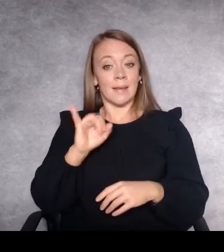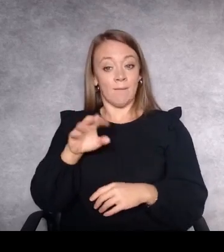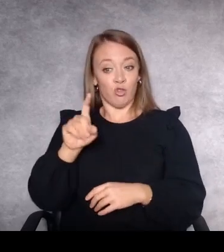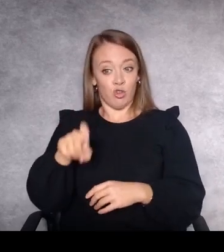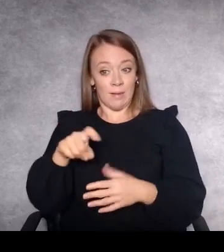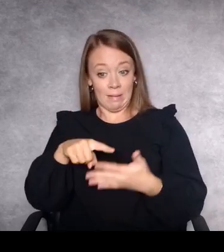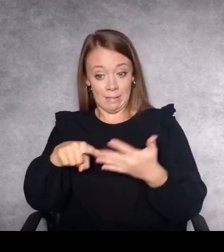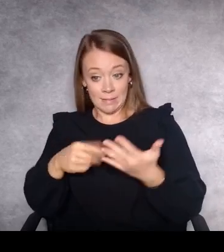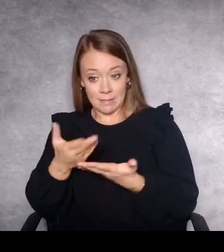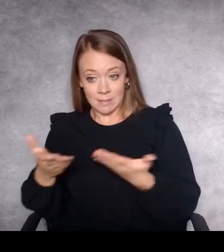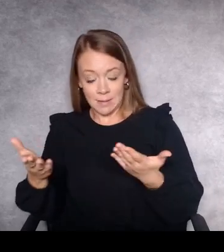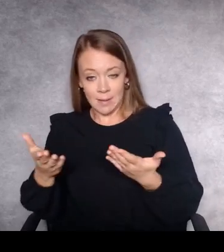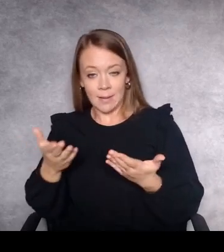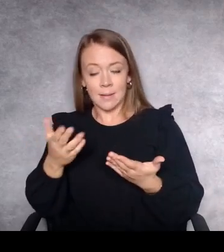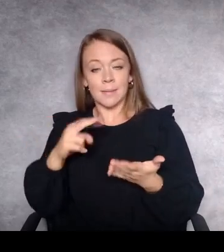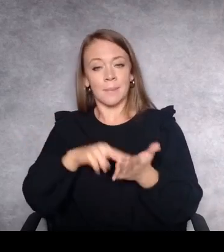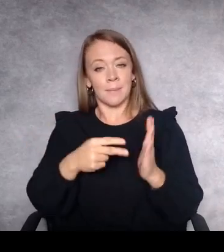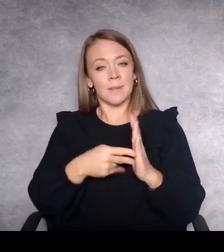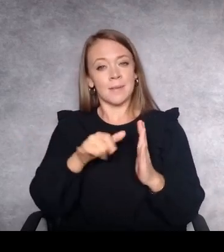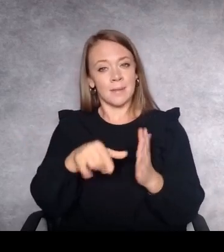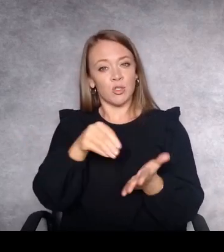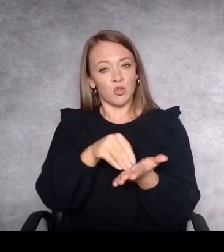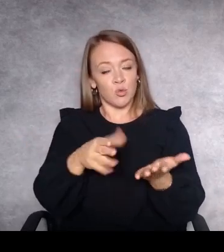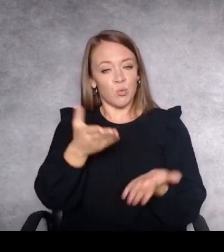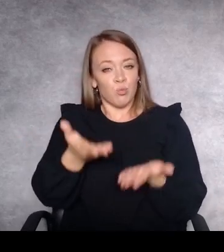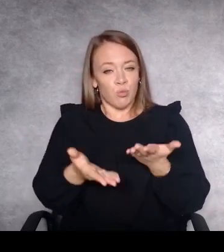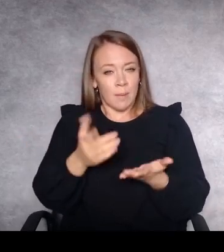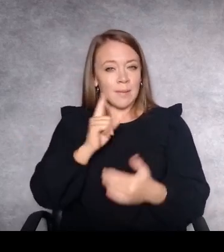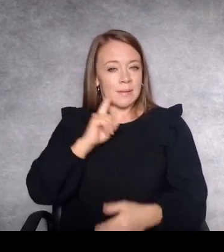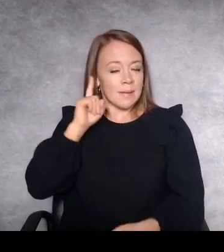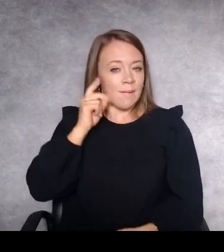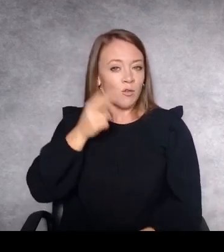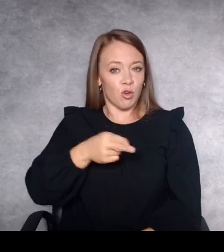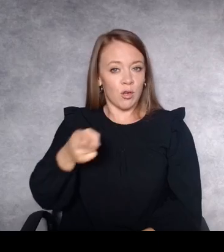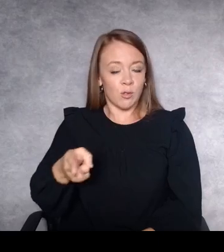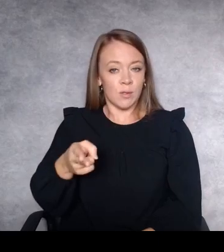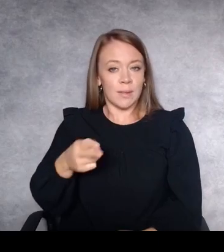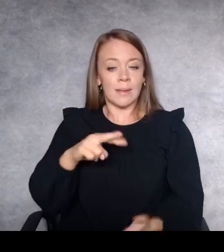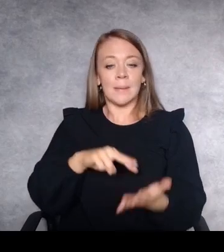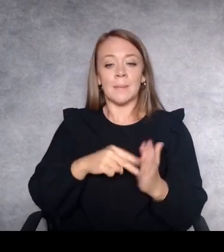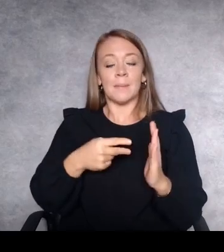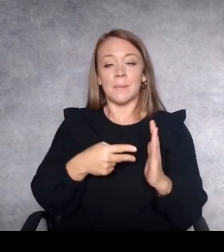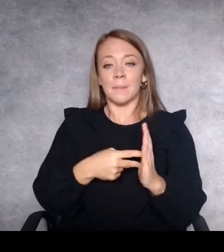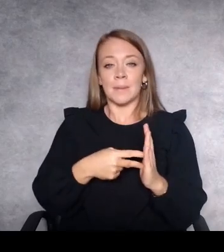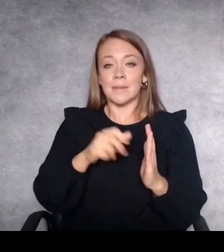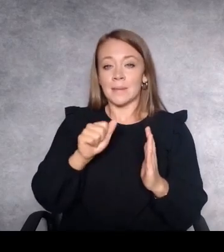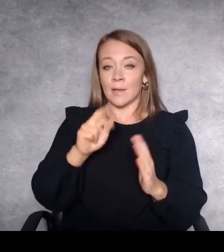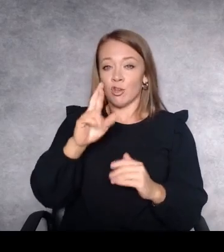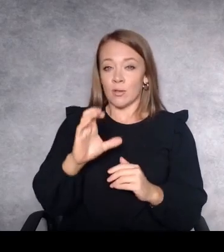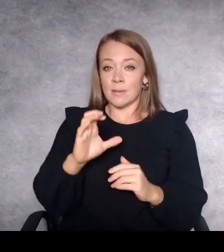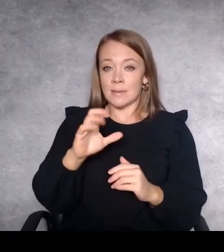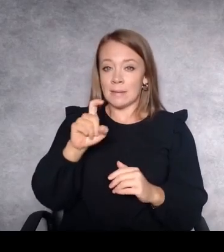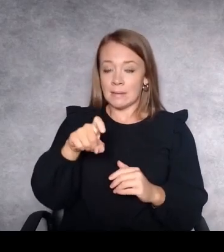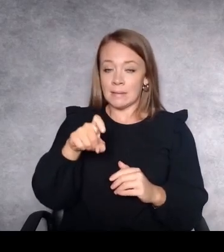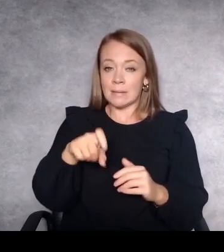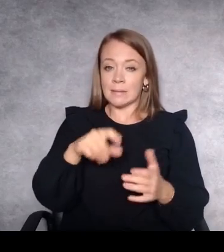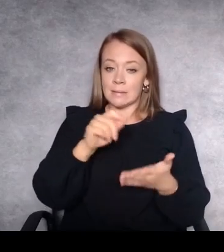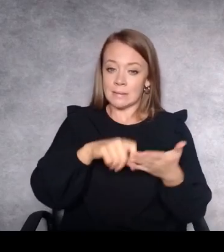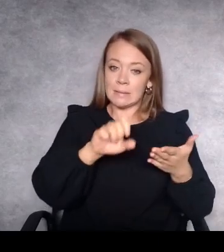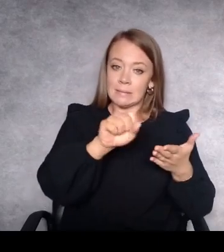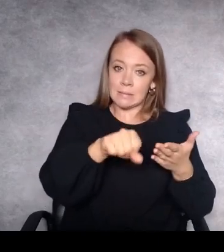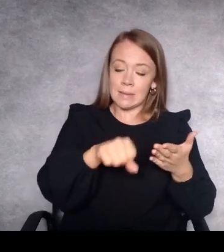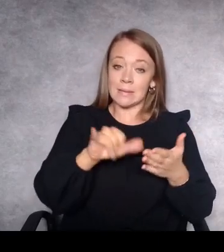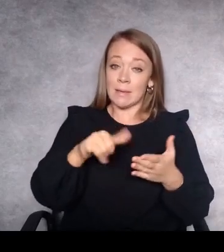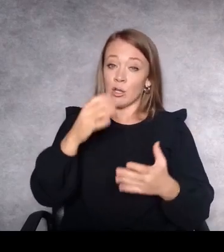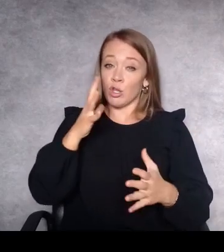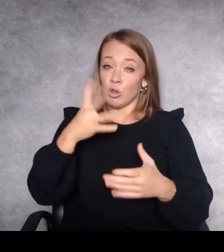those items indicate the student may be deaf or hard of hearing and may have needs to be addressed, which may include